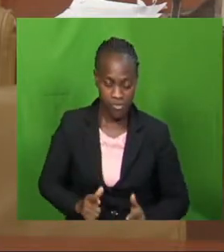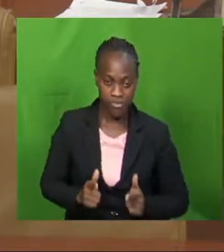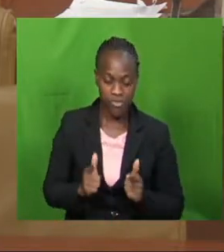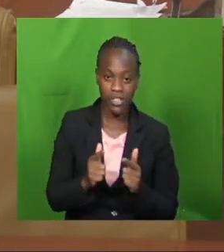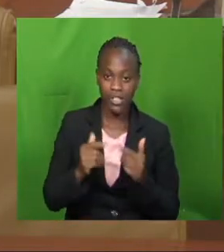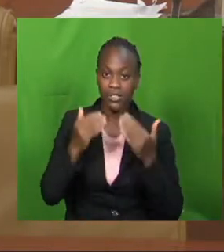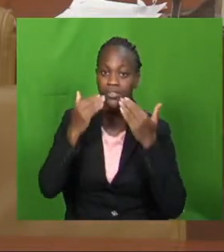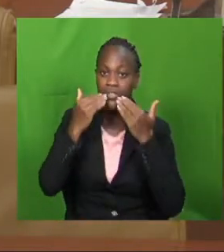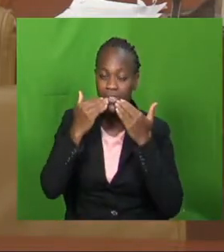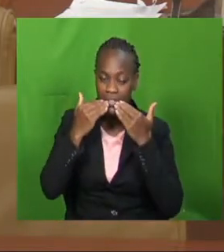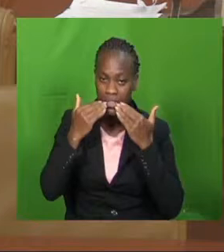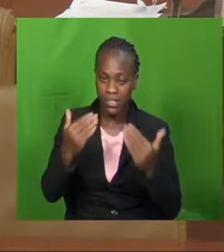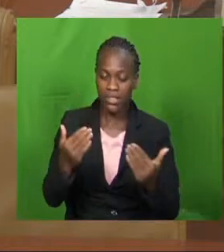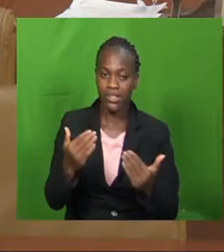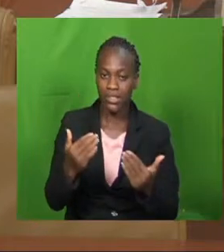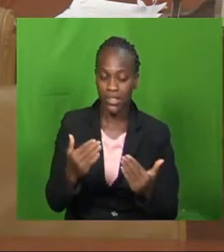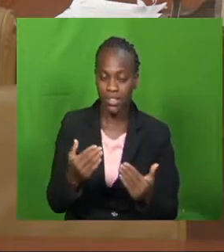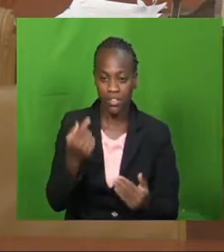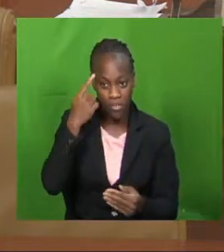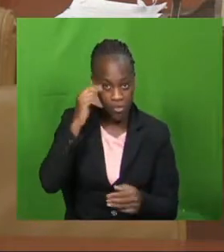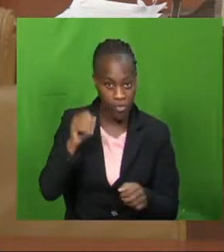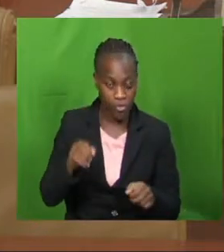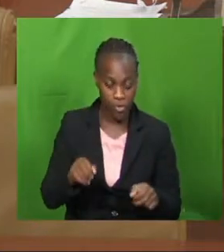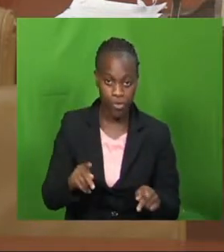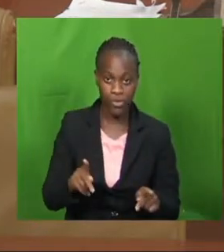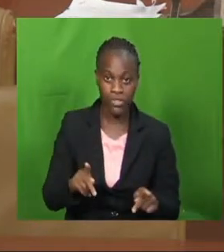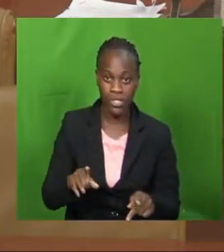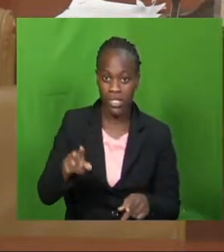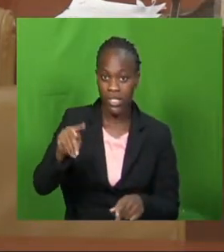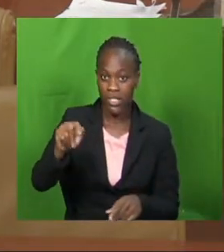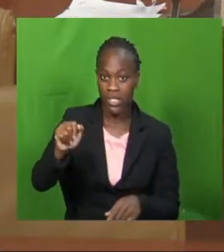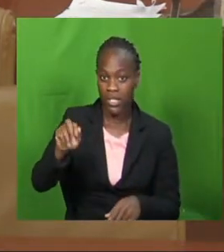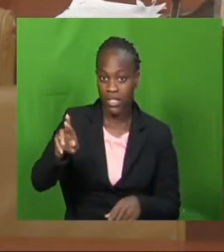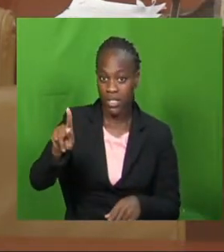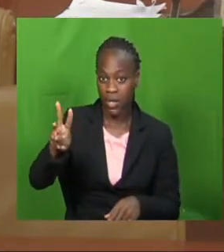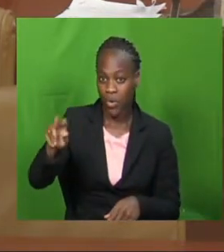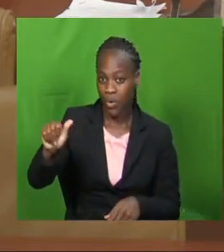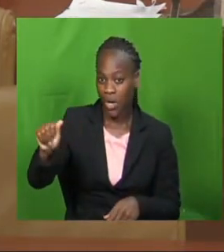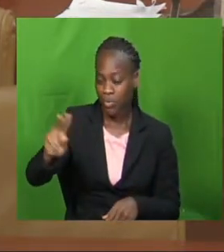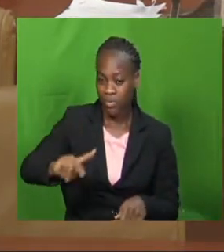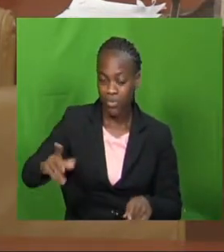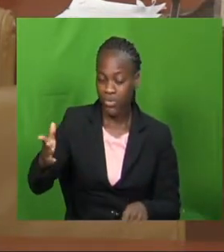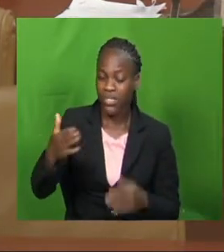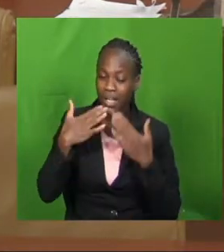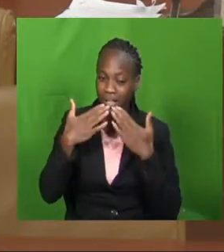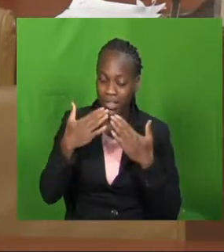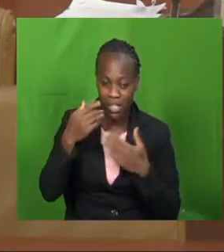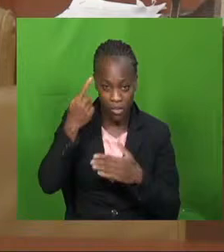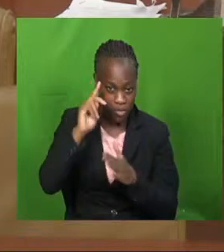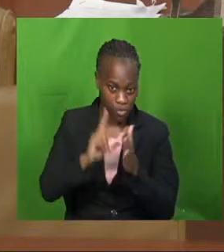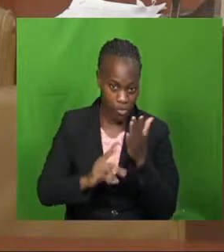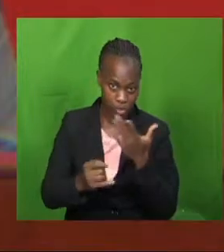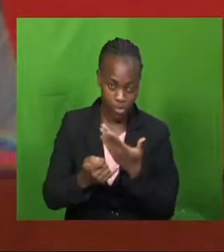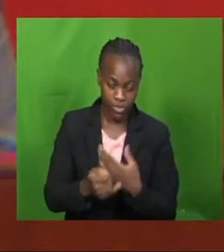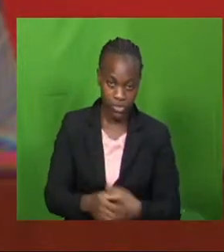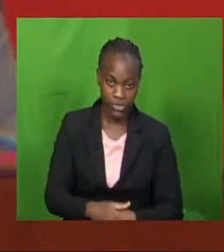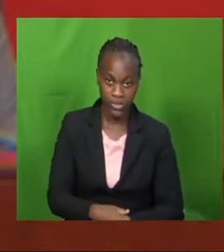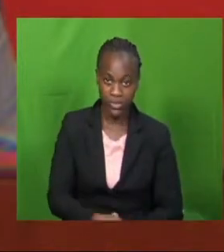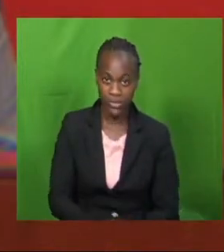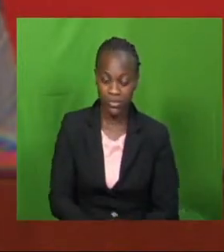you very much for the opportunity, and the people of Takwa are grateful for this project. Thank you so much.